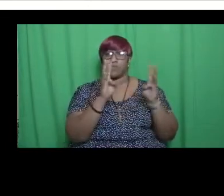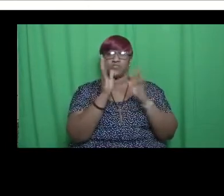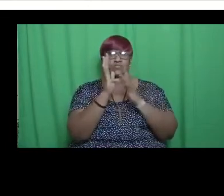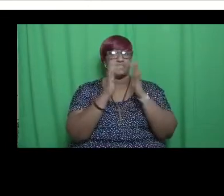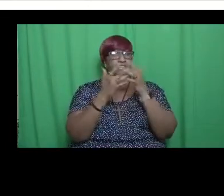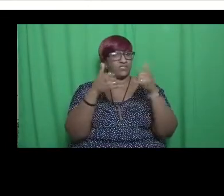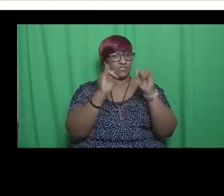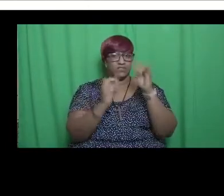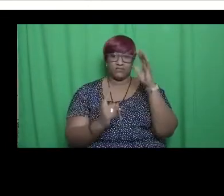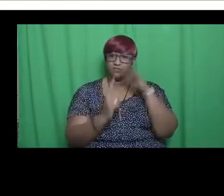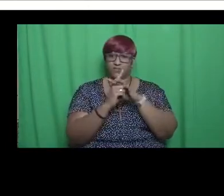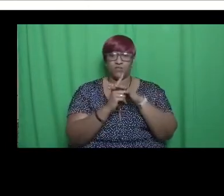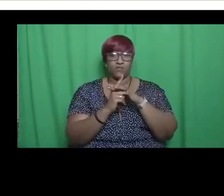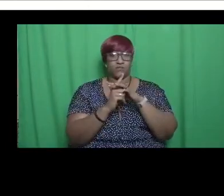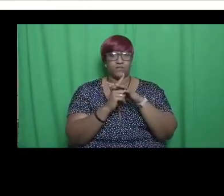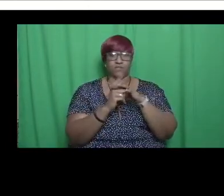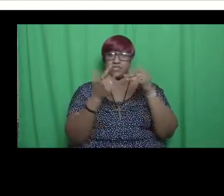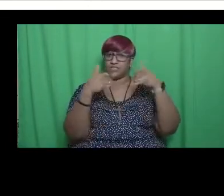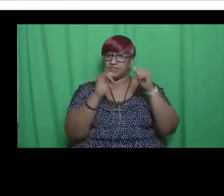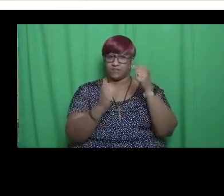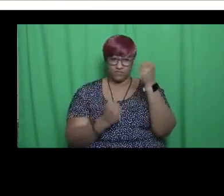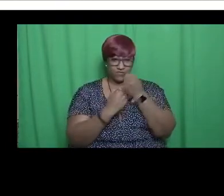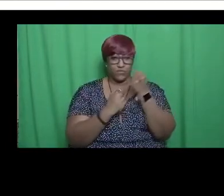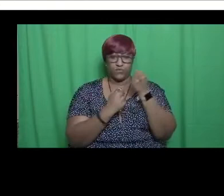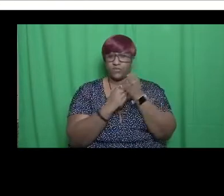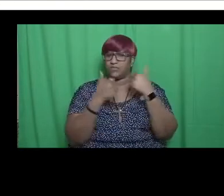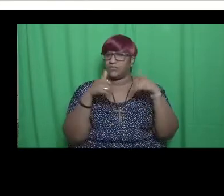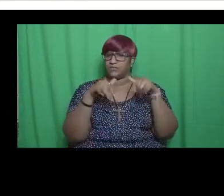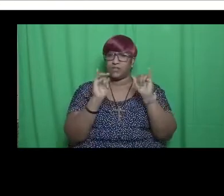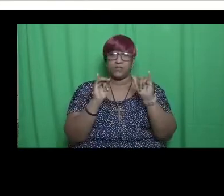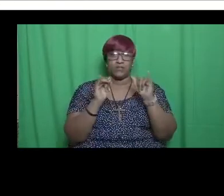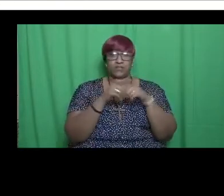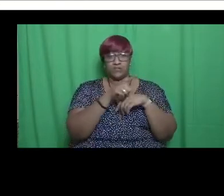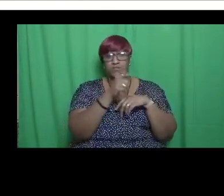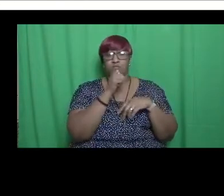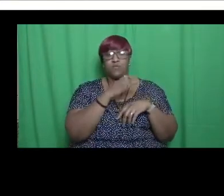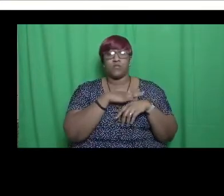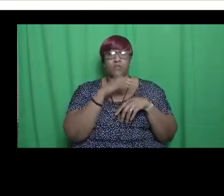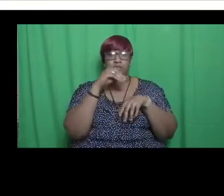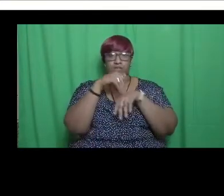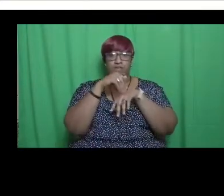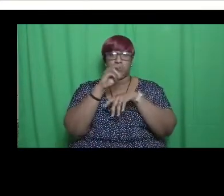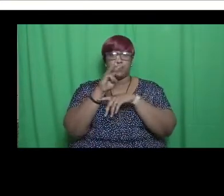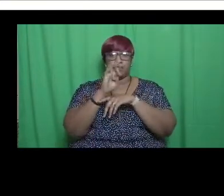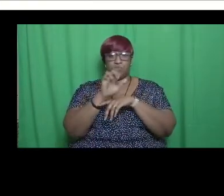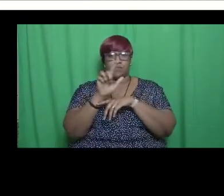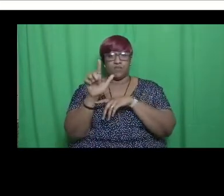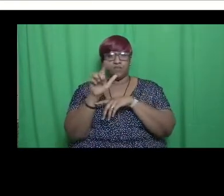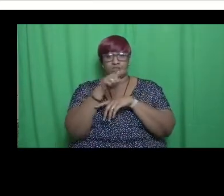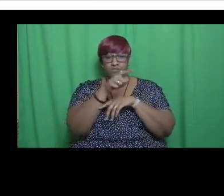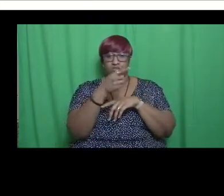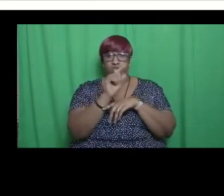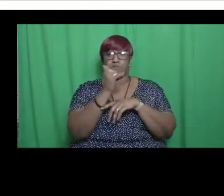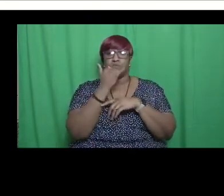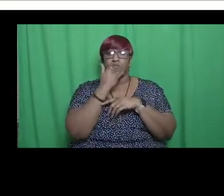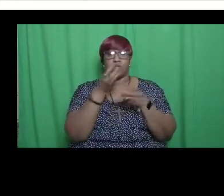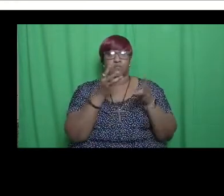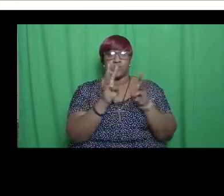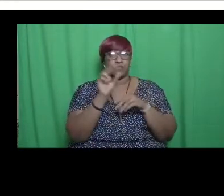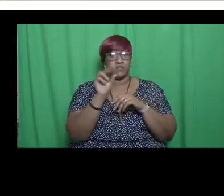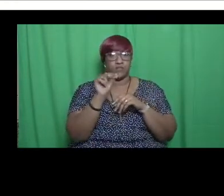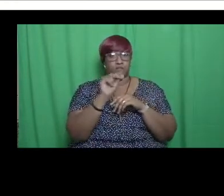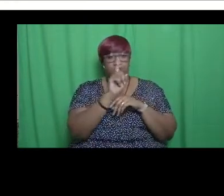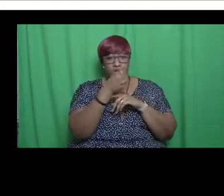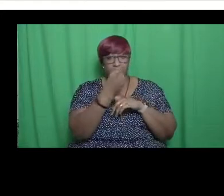He met the woman at the well. She was not just going the wrong way because that's where she was. But it wasn't just she was going the wrong